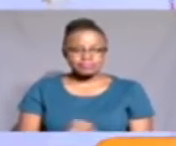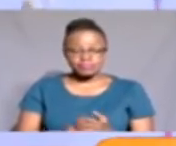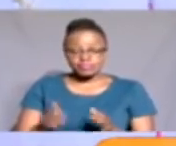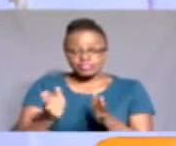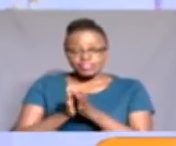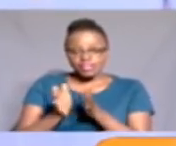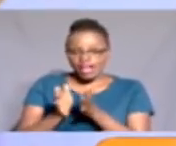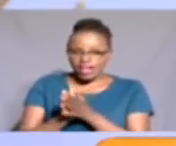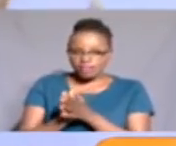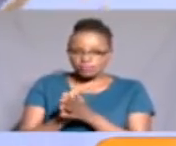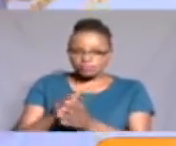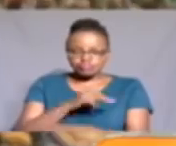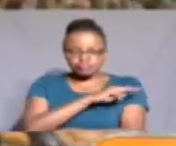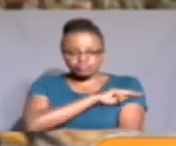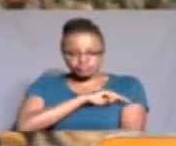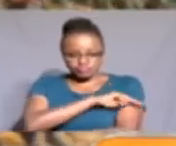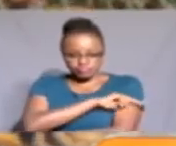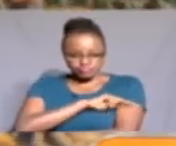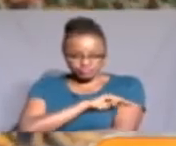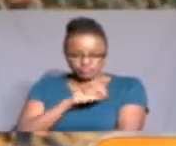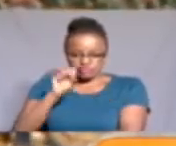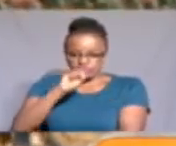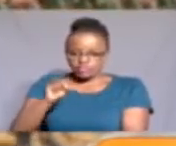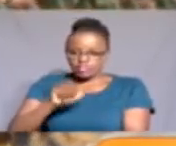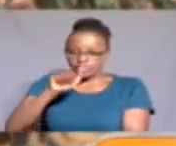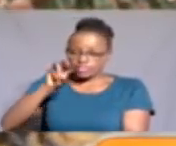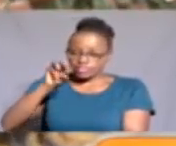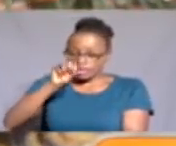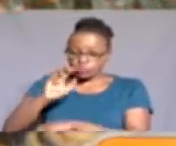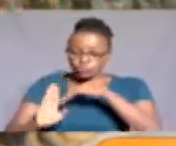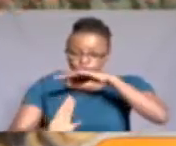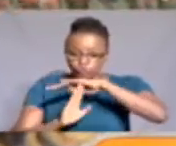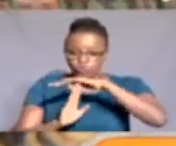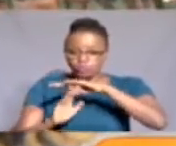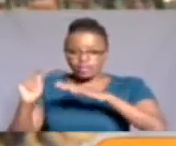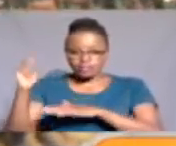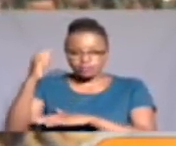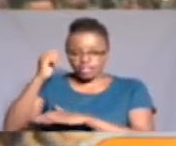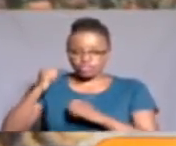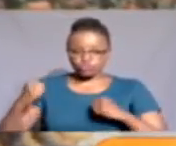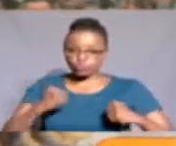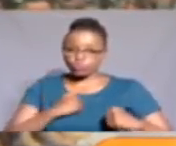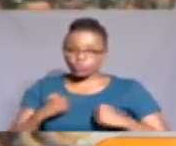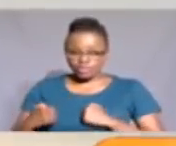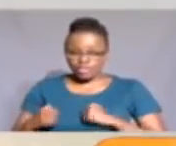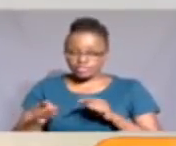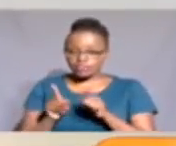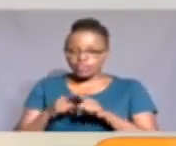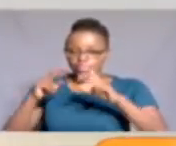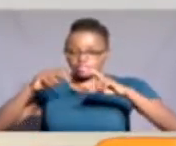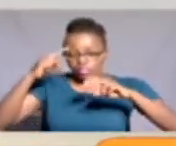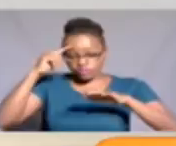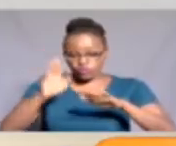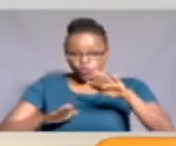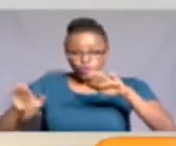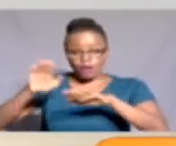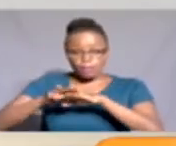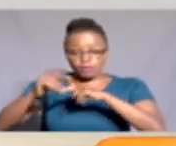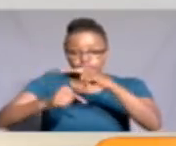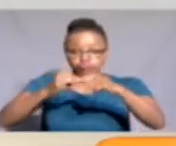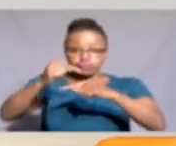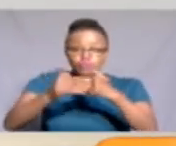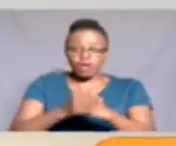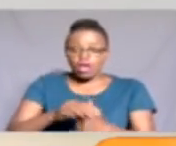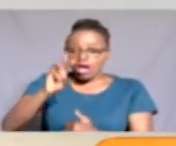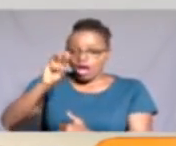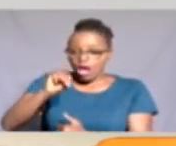General Samson Mwathethe's four-year tenure as the country's top soldier ended last month, and the search for his replacement is on.